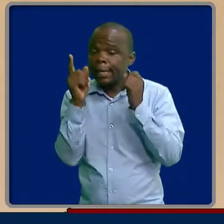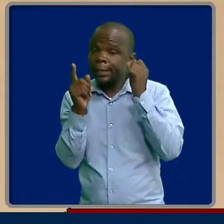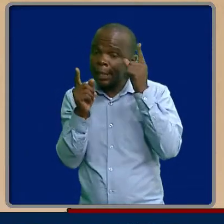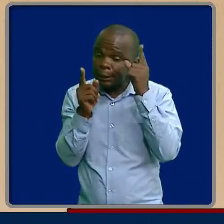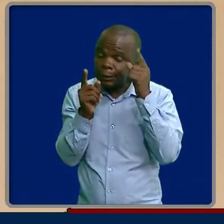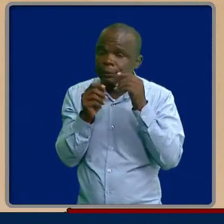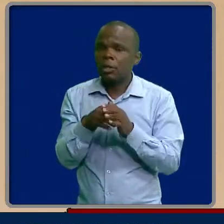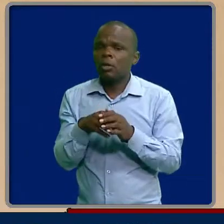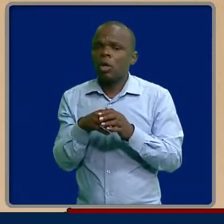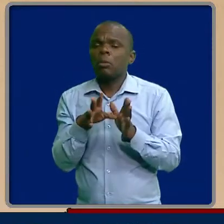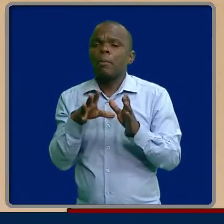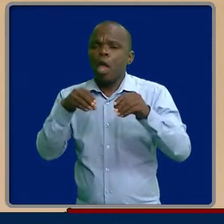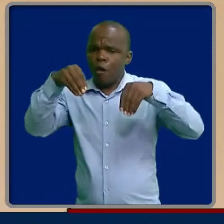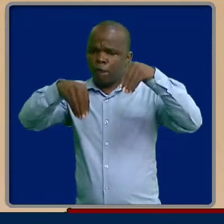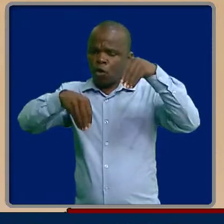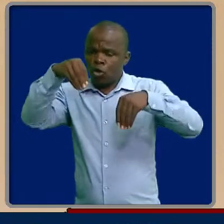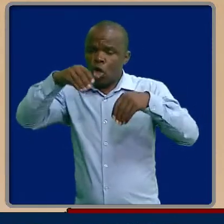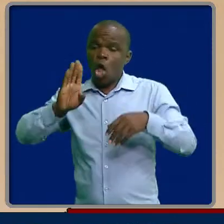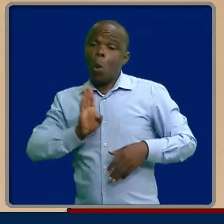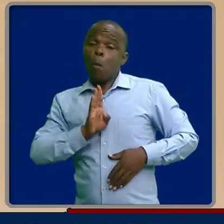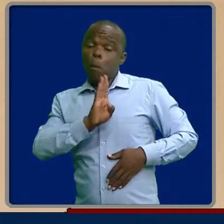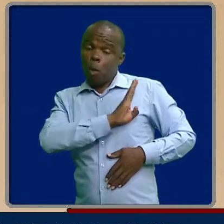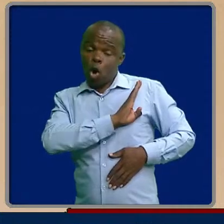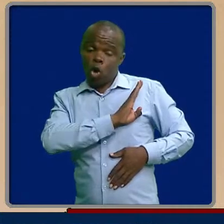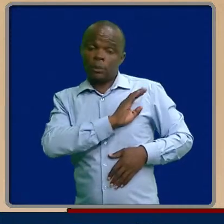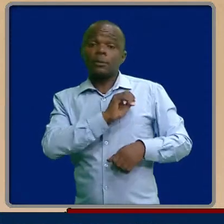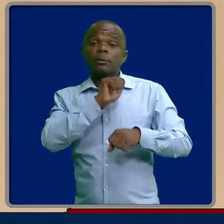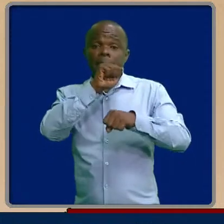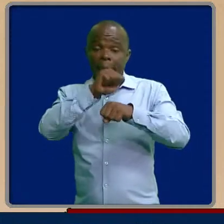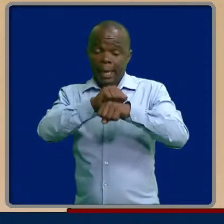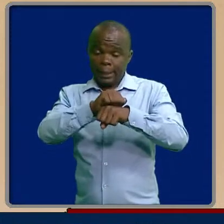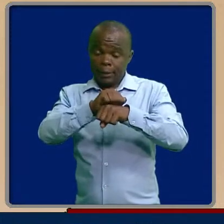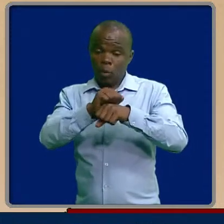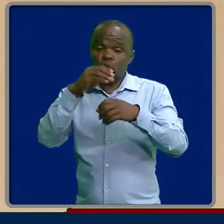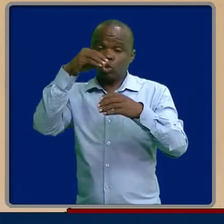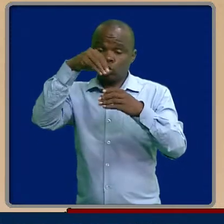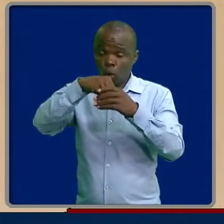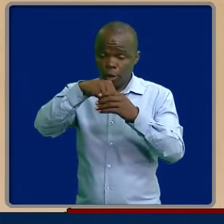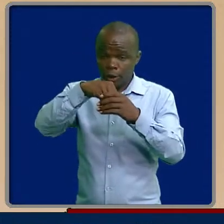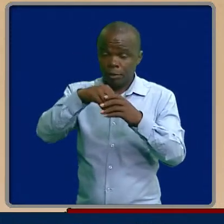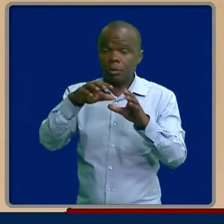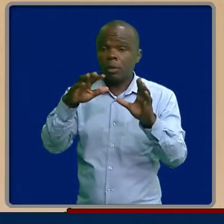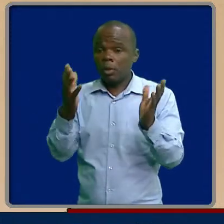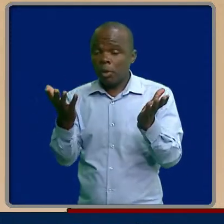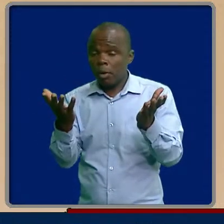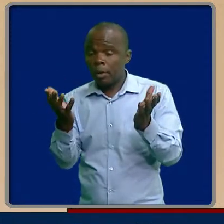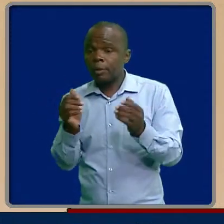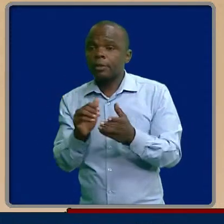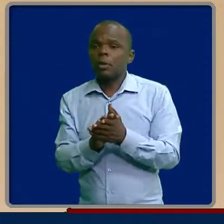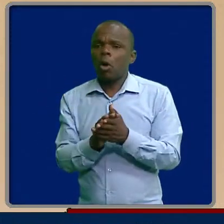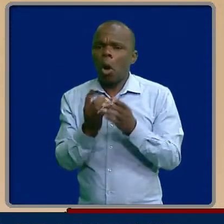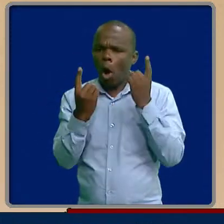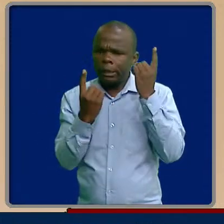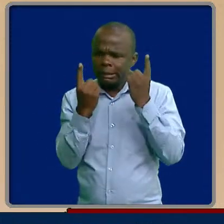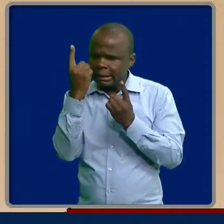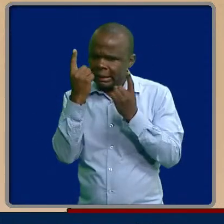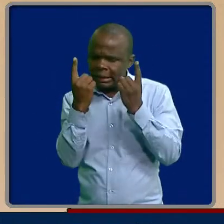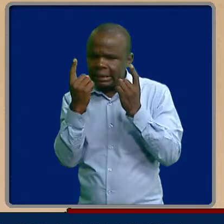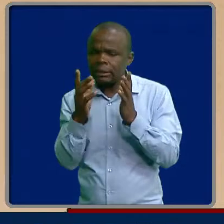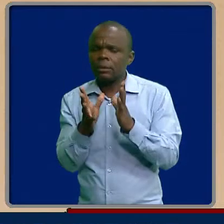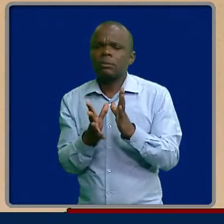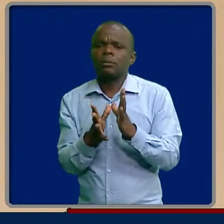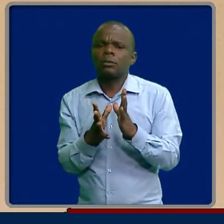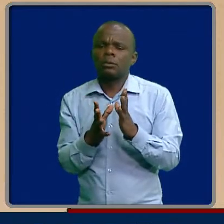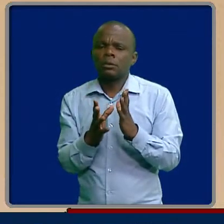be voted into the board, and you can also place your decisions at the